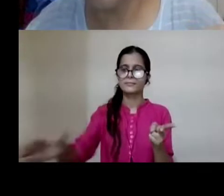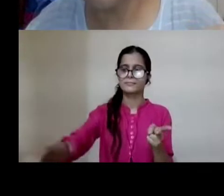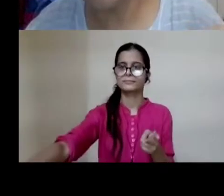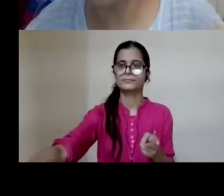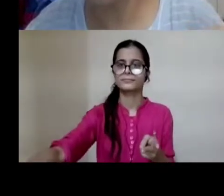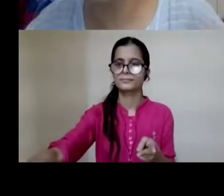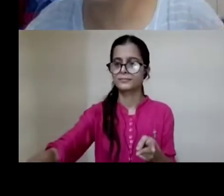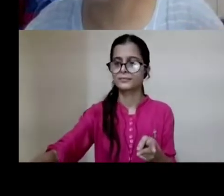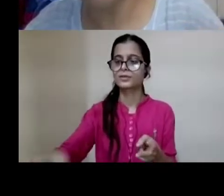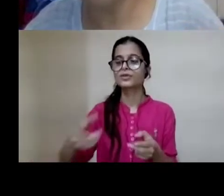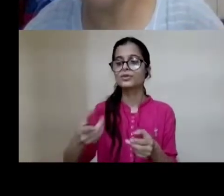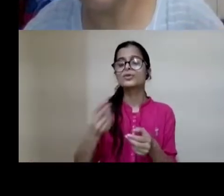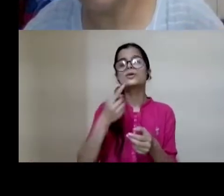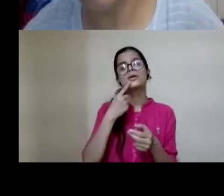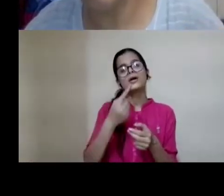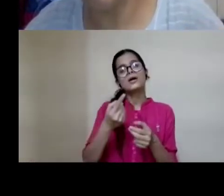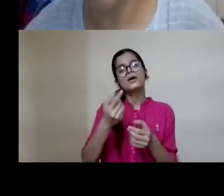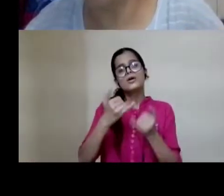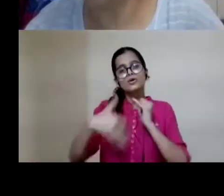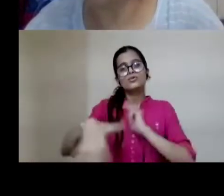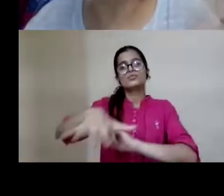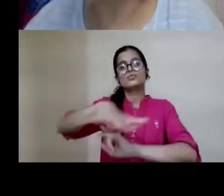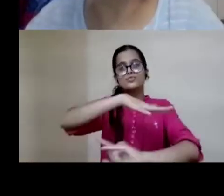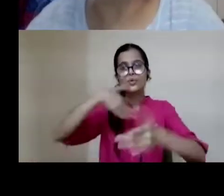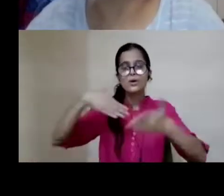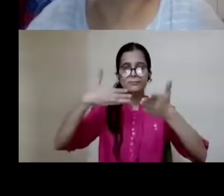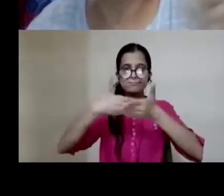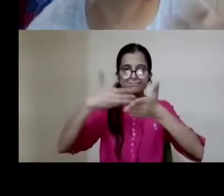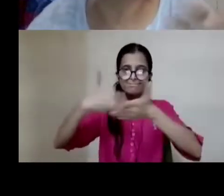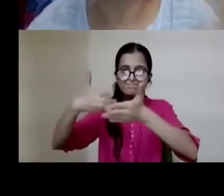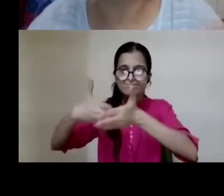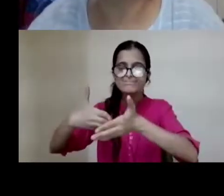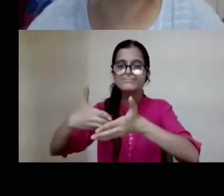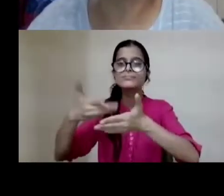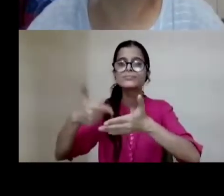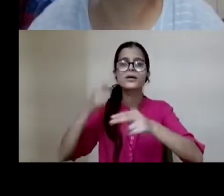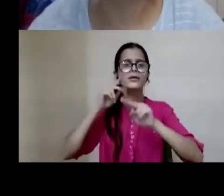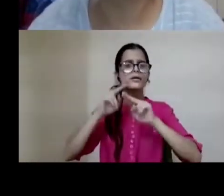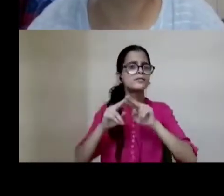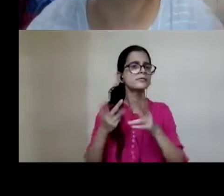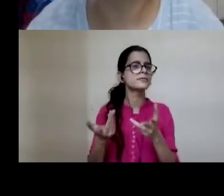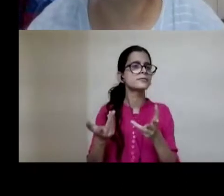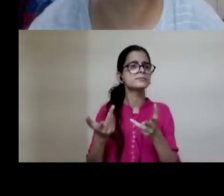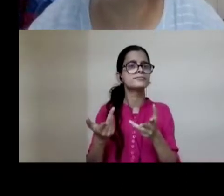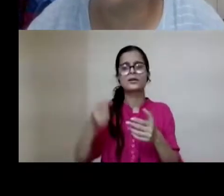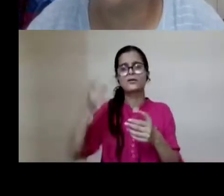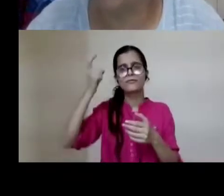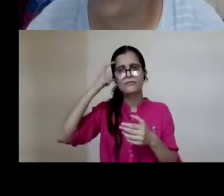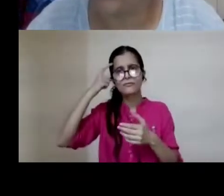you can say social barriers are imposed whether or not you possess a physical, mental, sensory impairment,